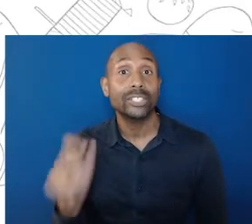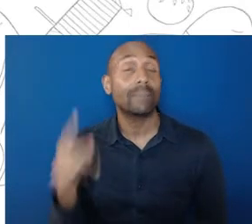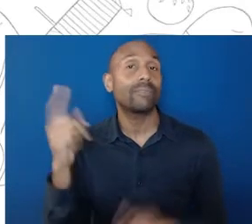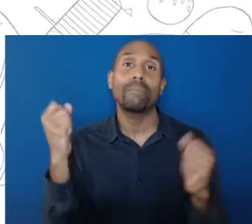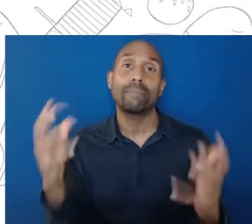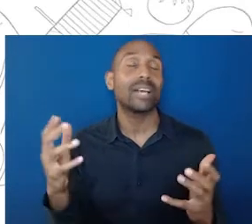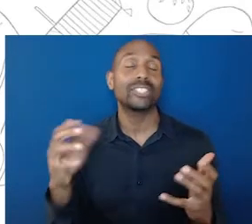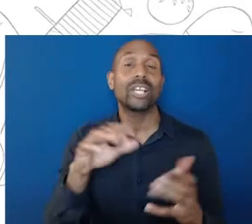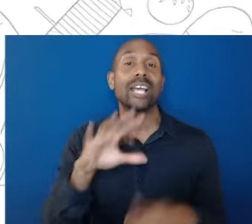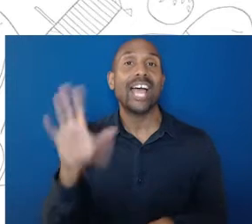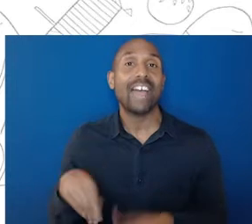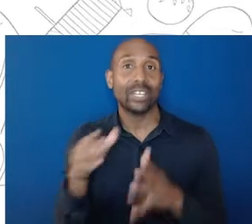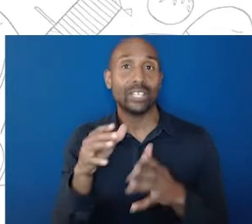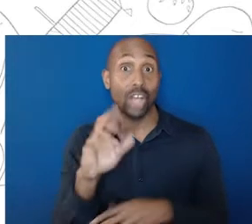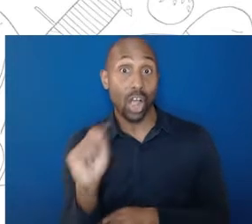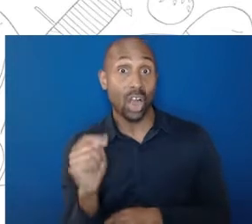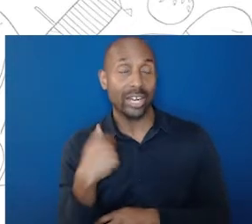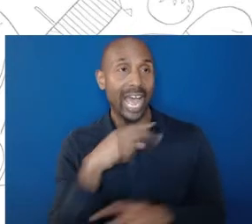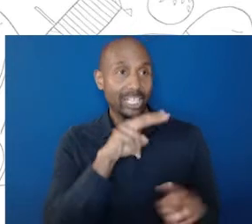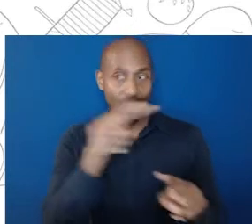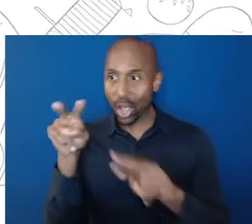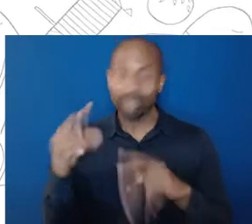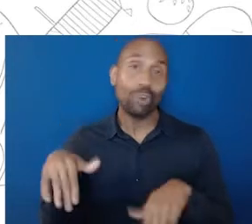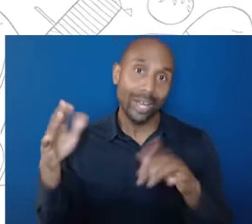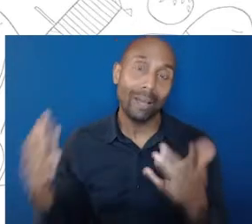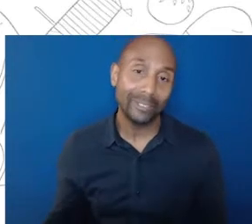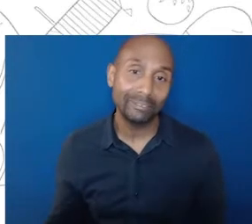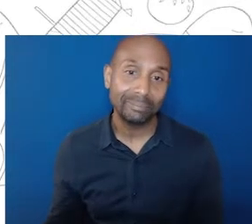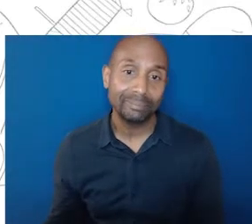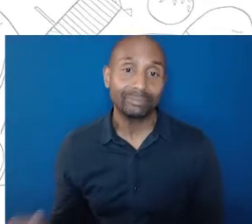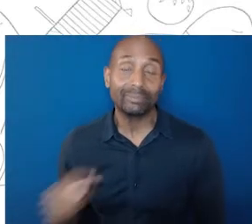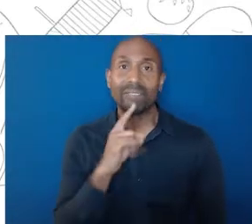around growing up, and the fascination with